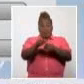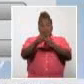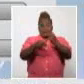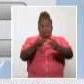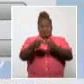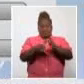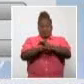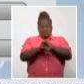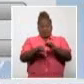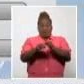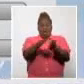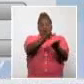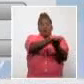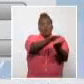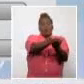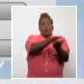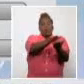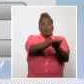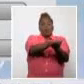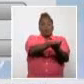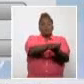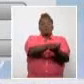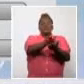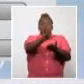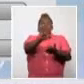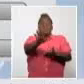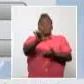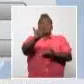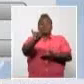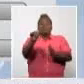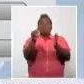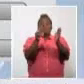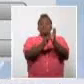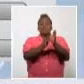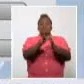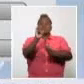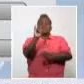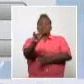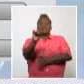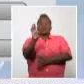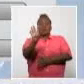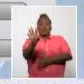2.9% of the samples processed in our country.